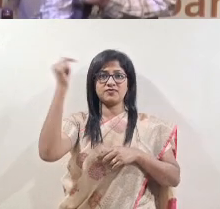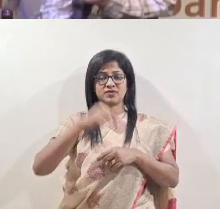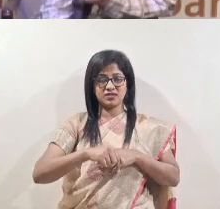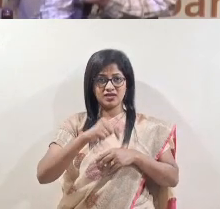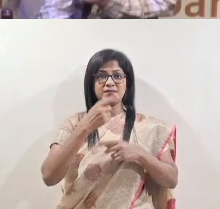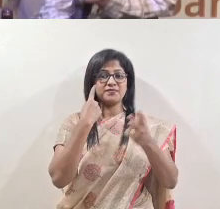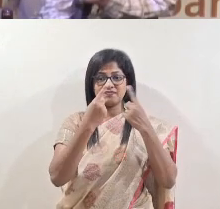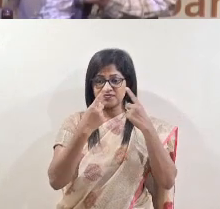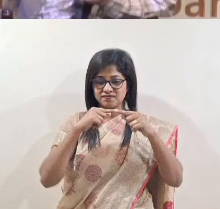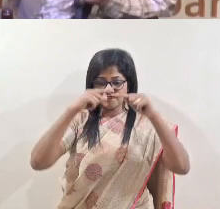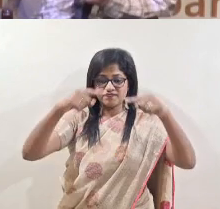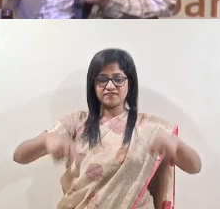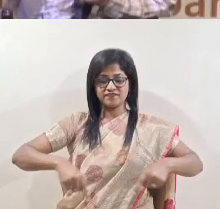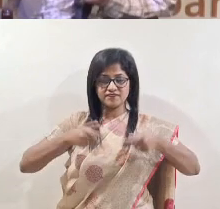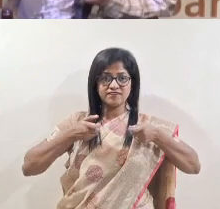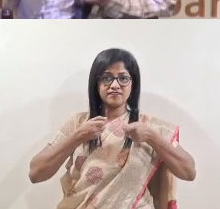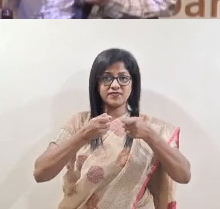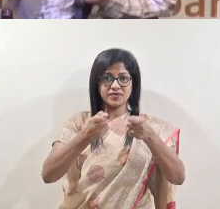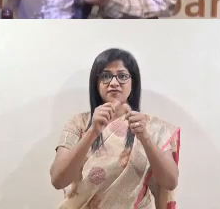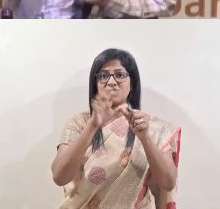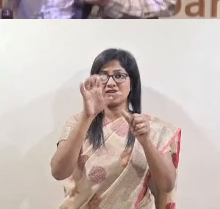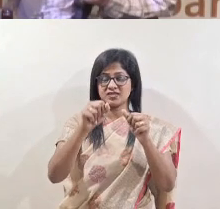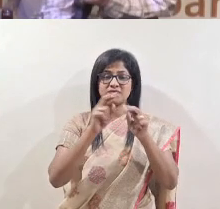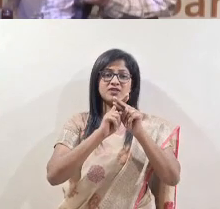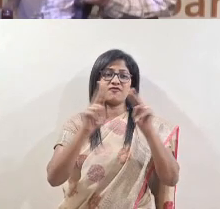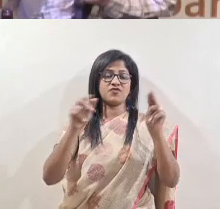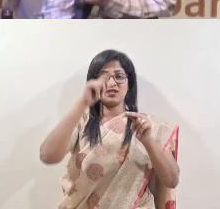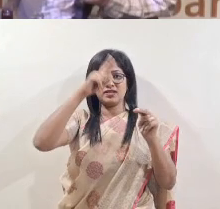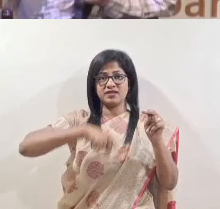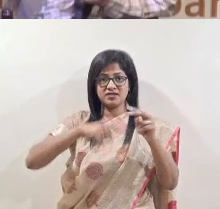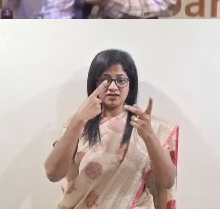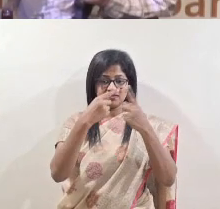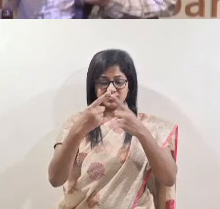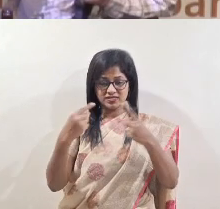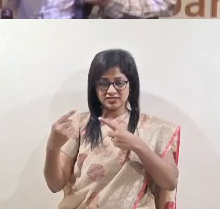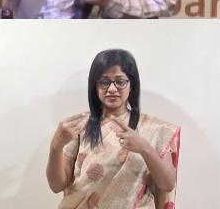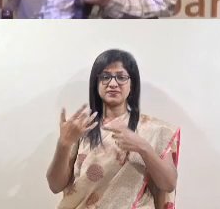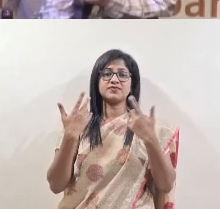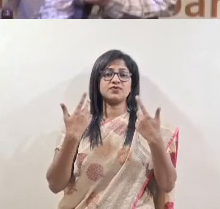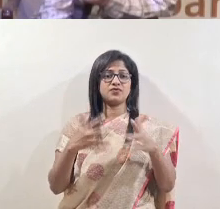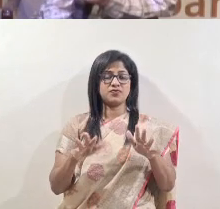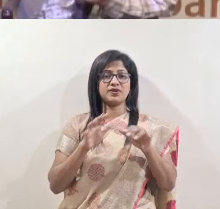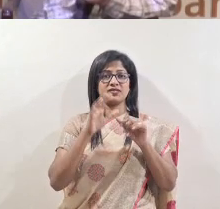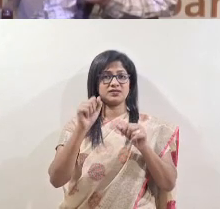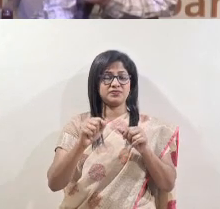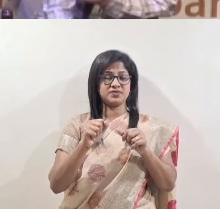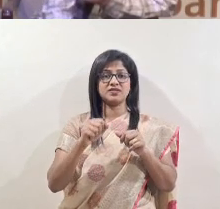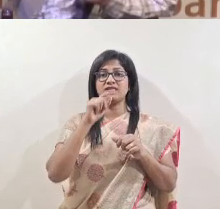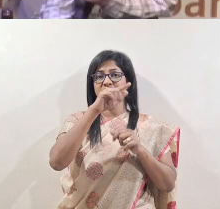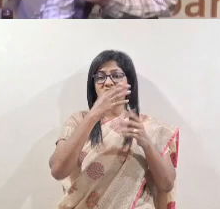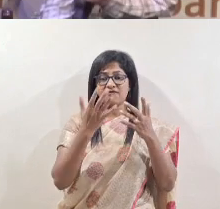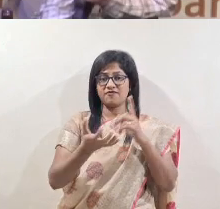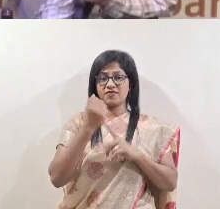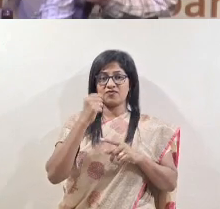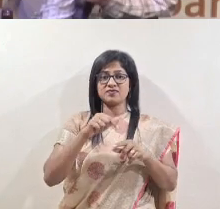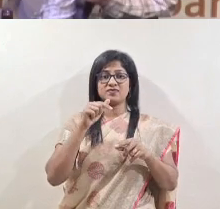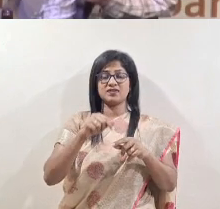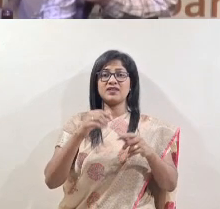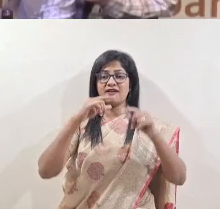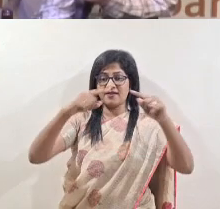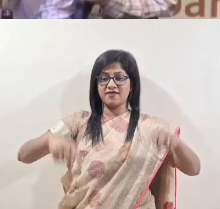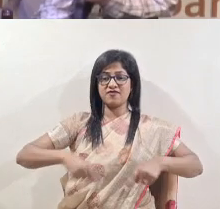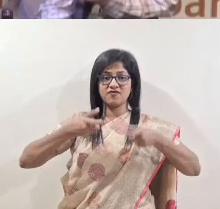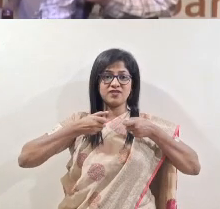the wheelchair accessibility on all the roads of India, and they found that this is not the fit system for the